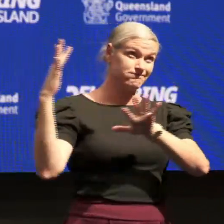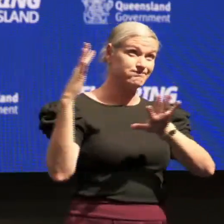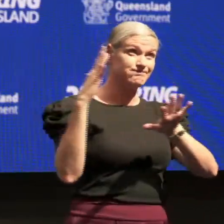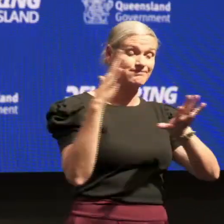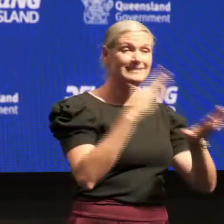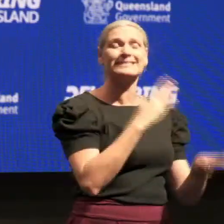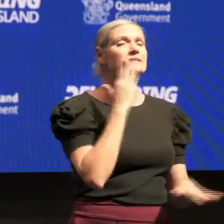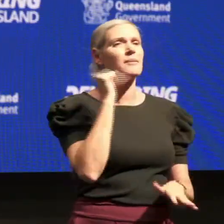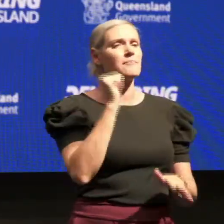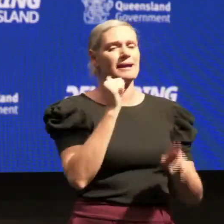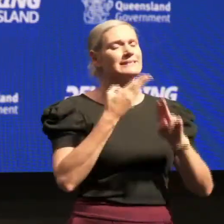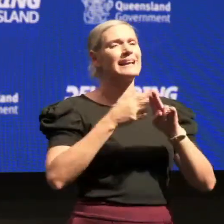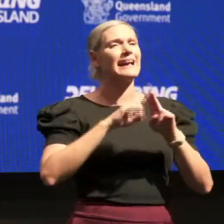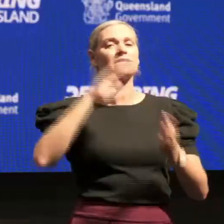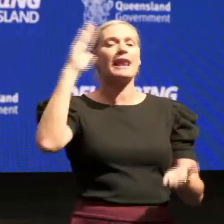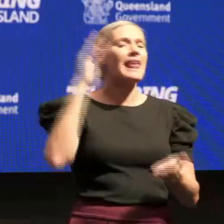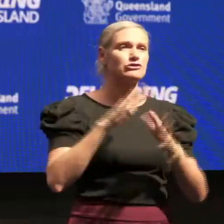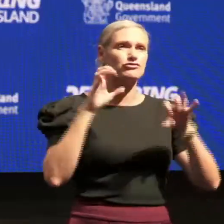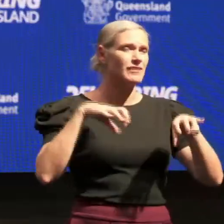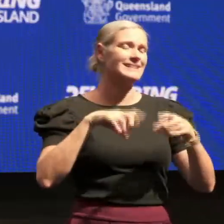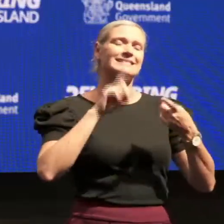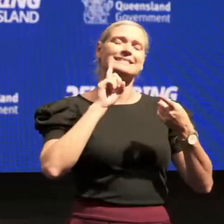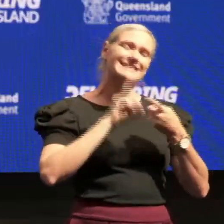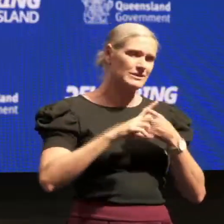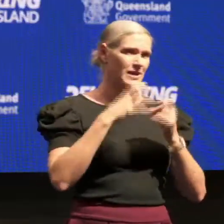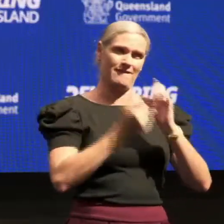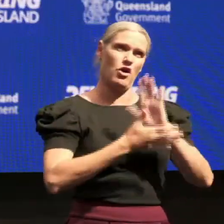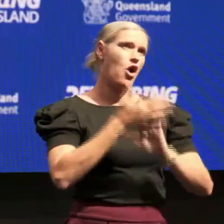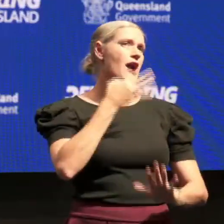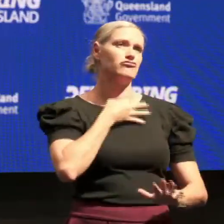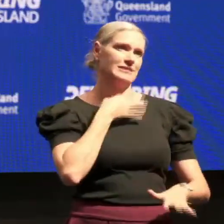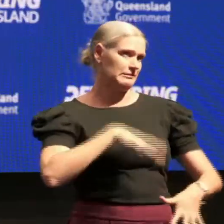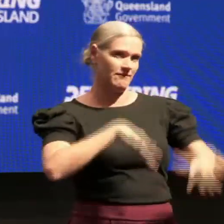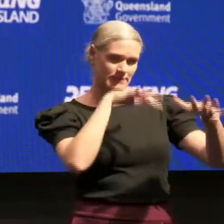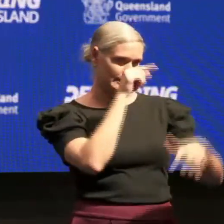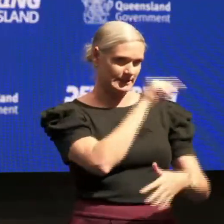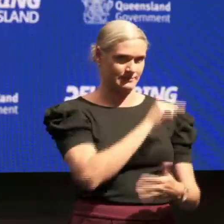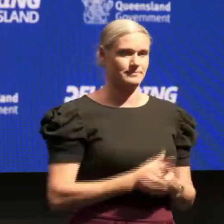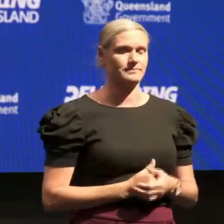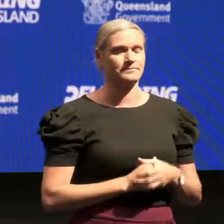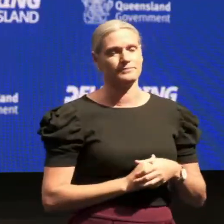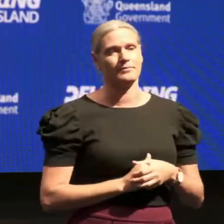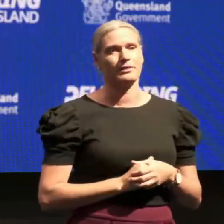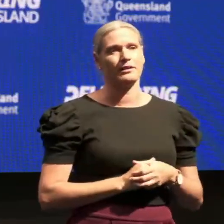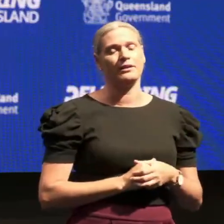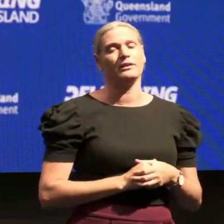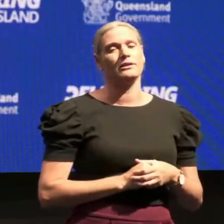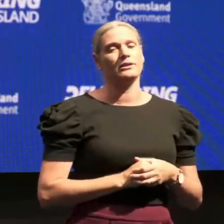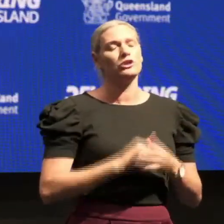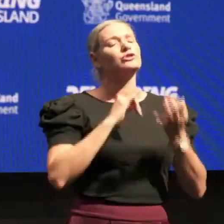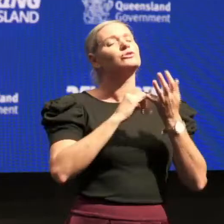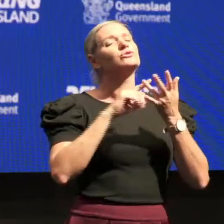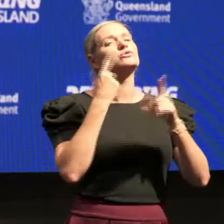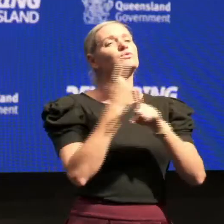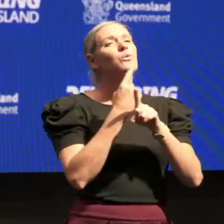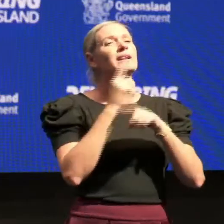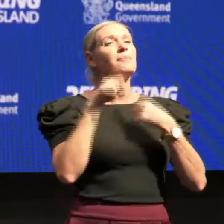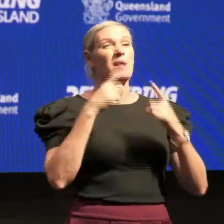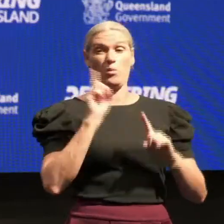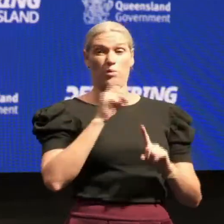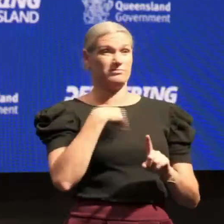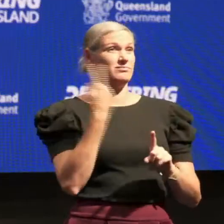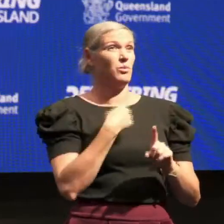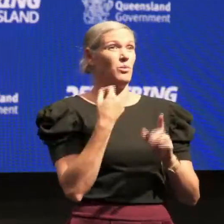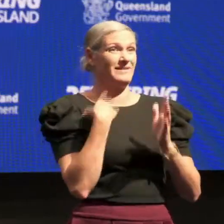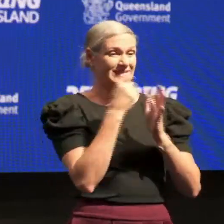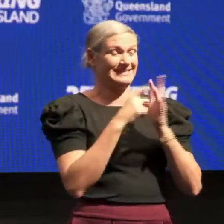do start to drop down below those more significant levels. So in regards to operational activities that